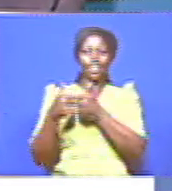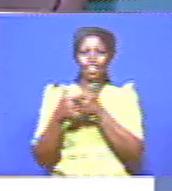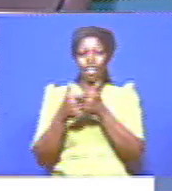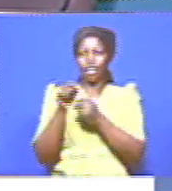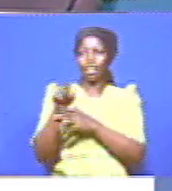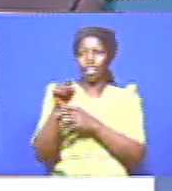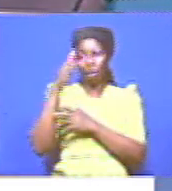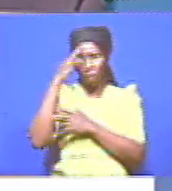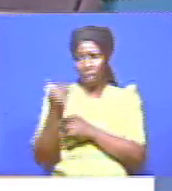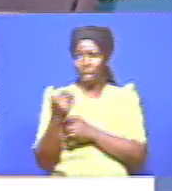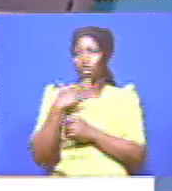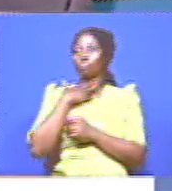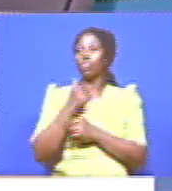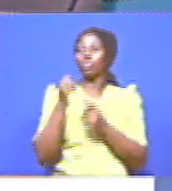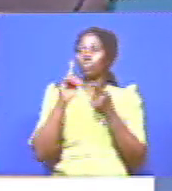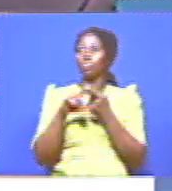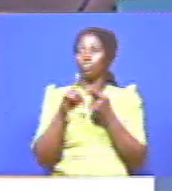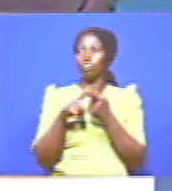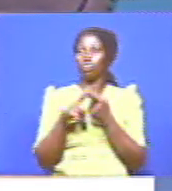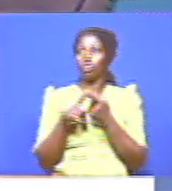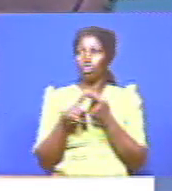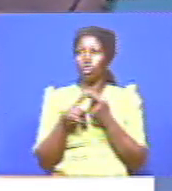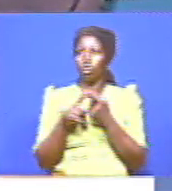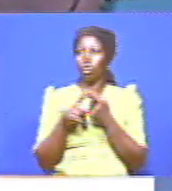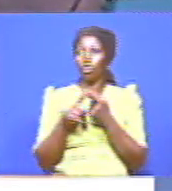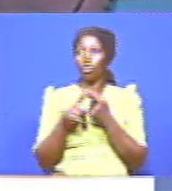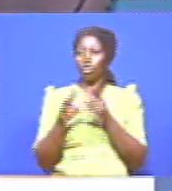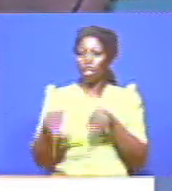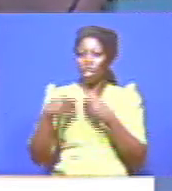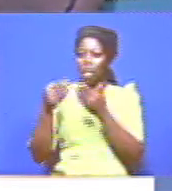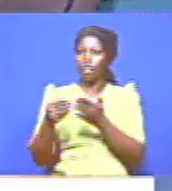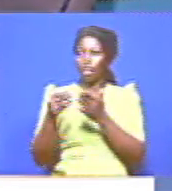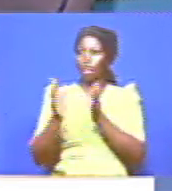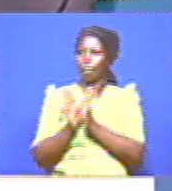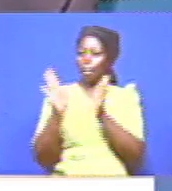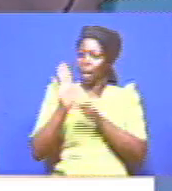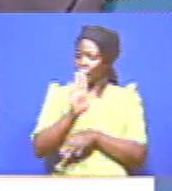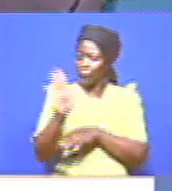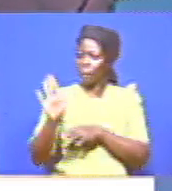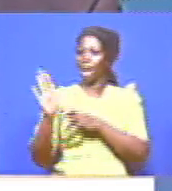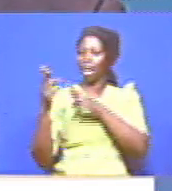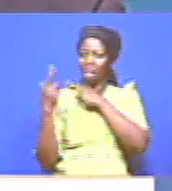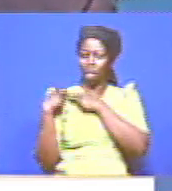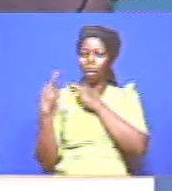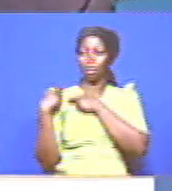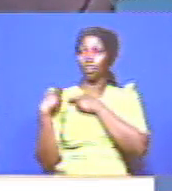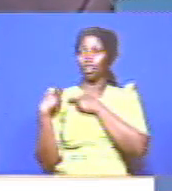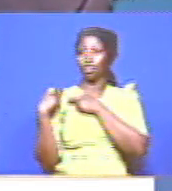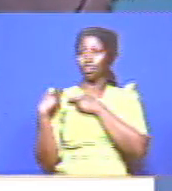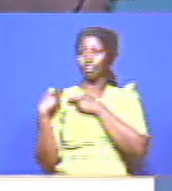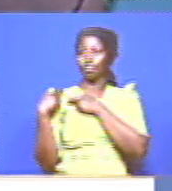why we want to give the public their rights, their responsibility. Mm-hmm. This, what do you call